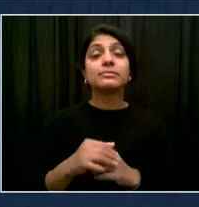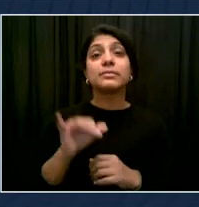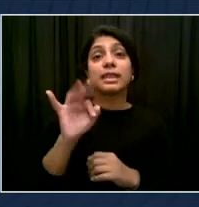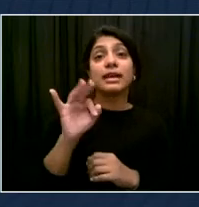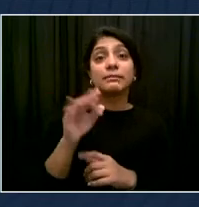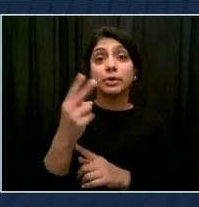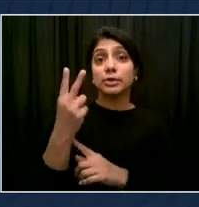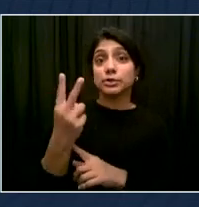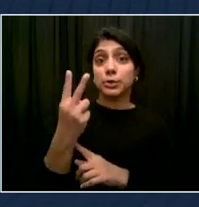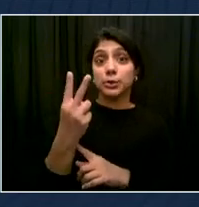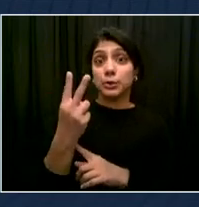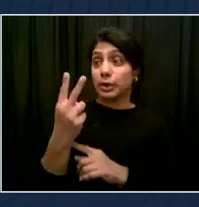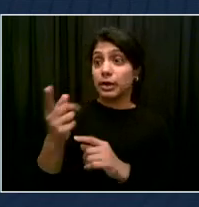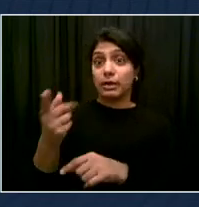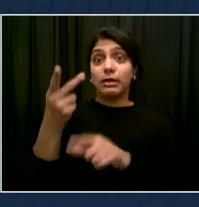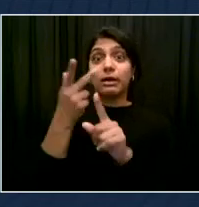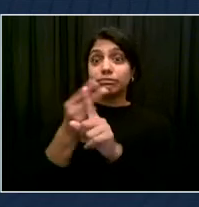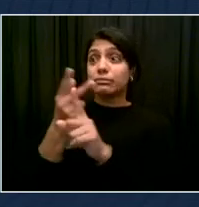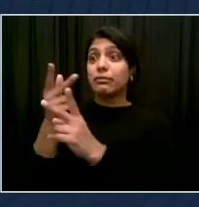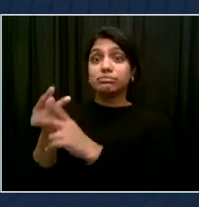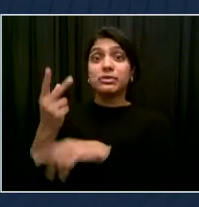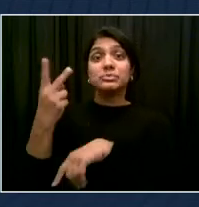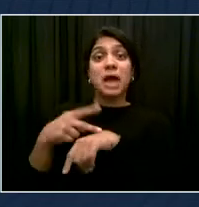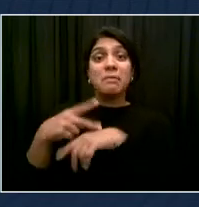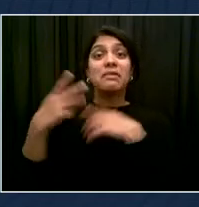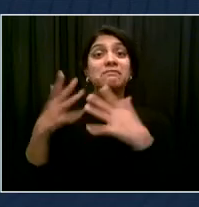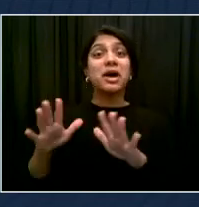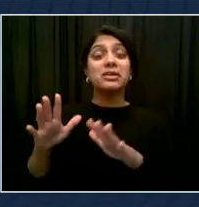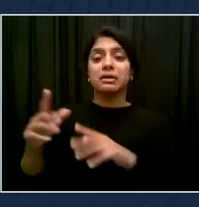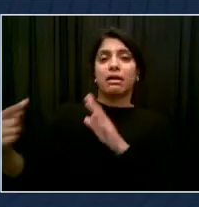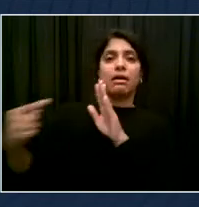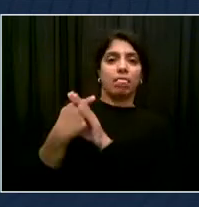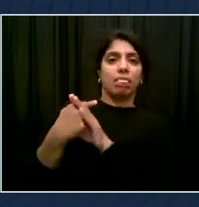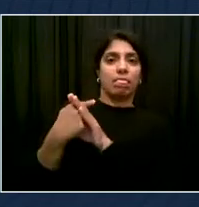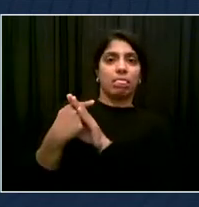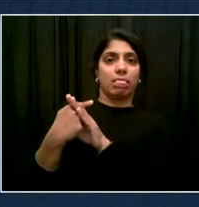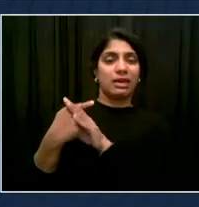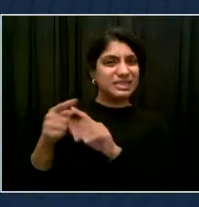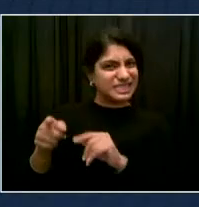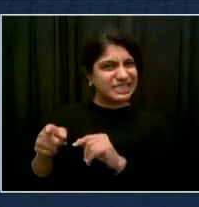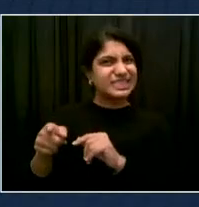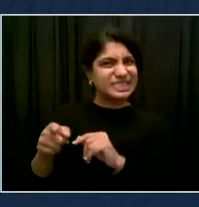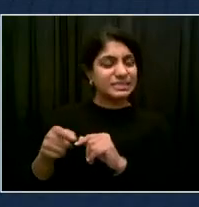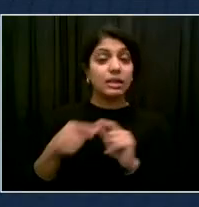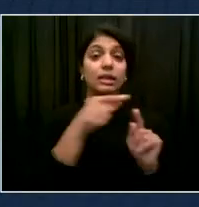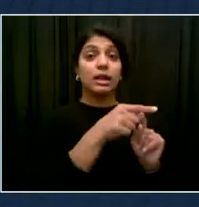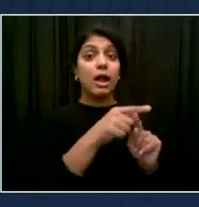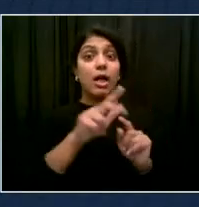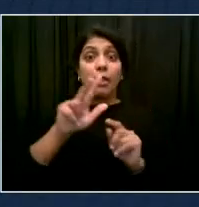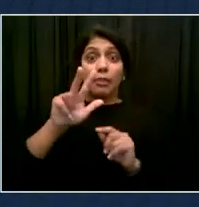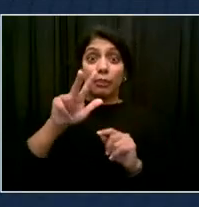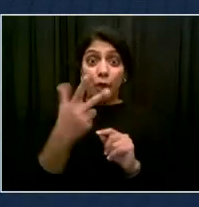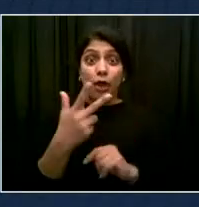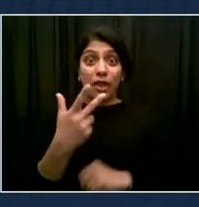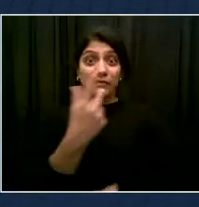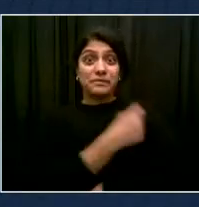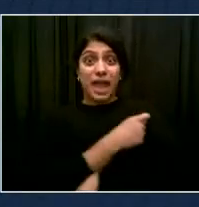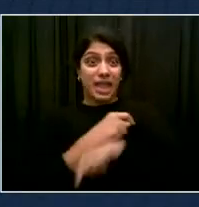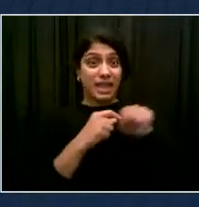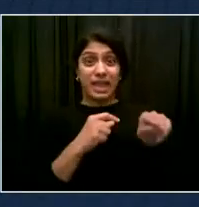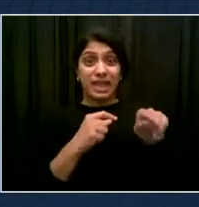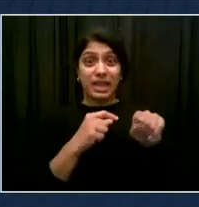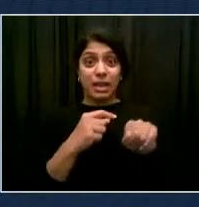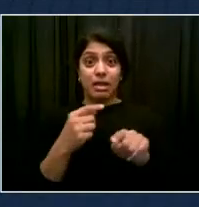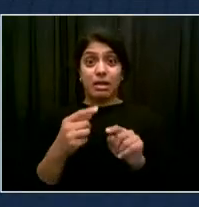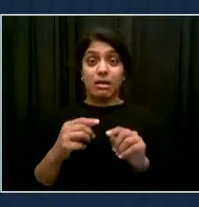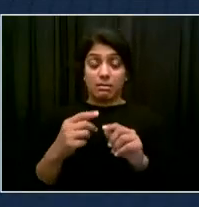than double a protection. That's why the boosters are so darn important. So the fact that you are promoting this with